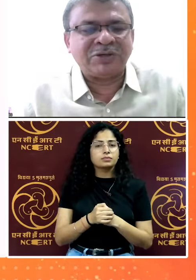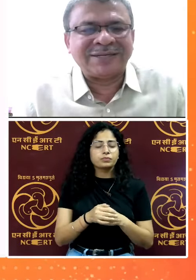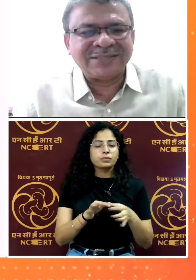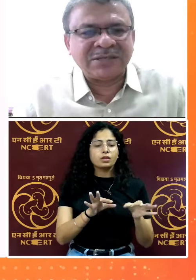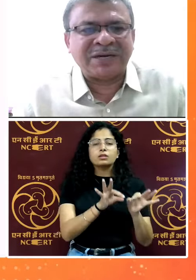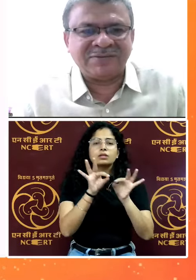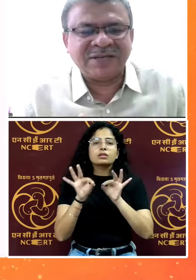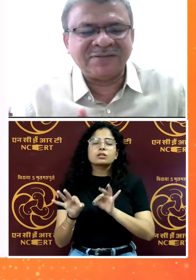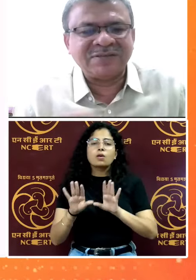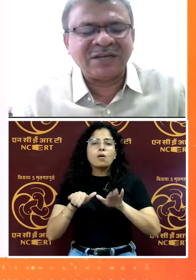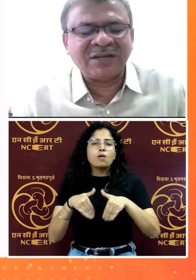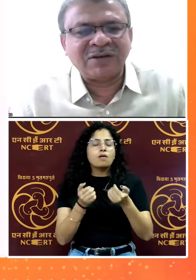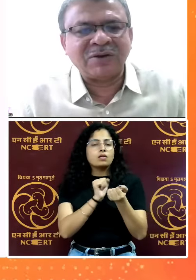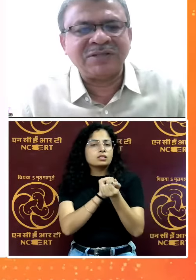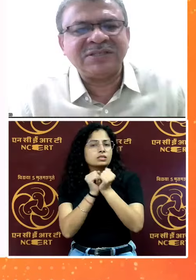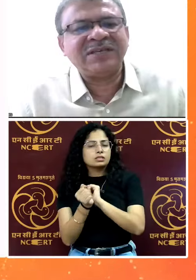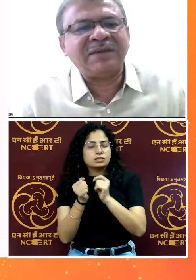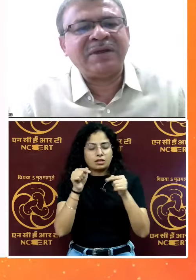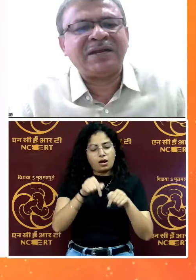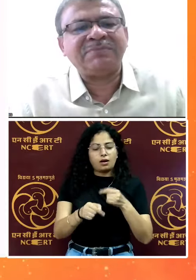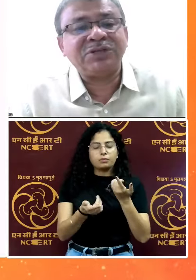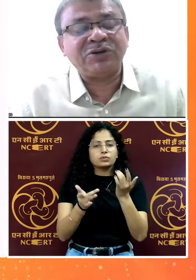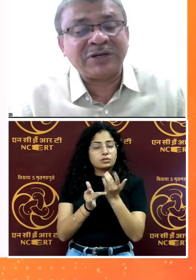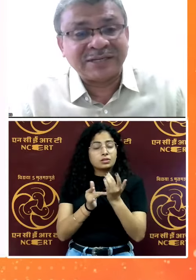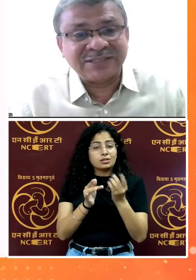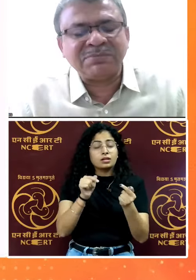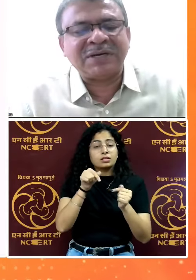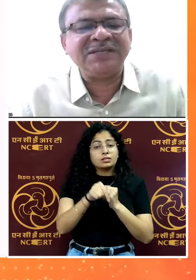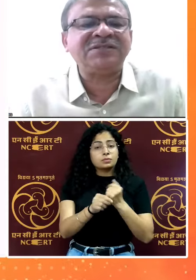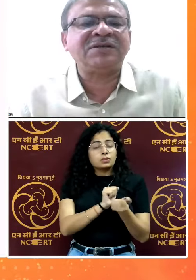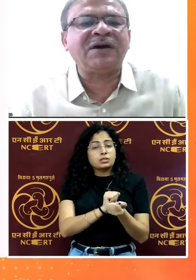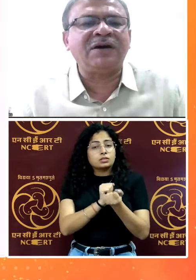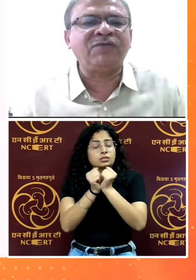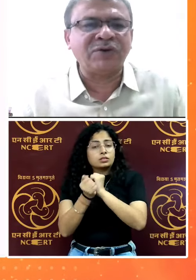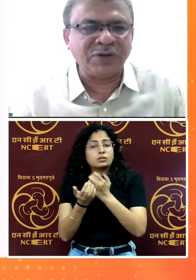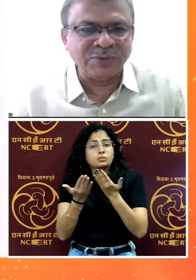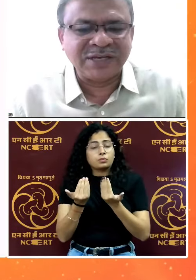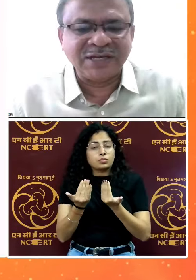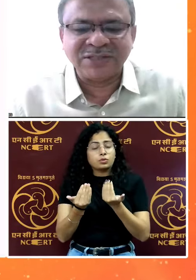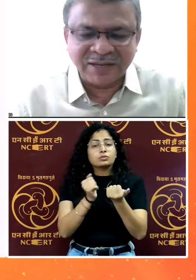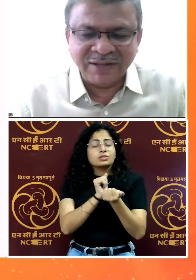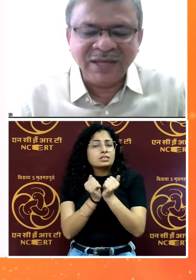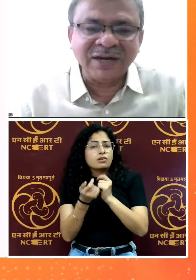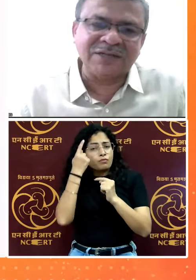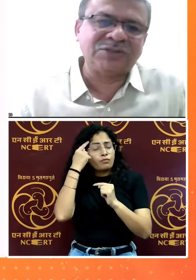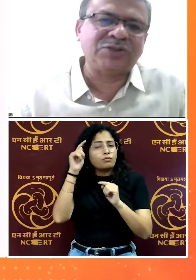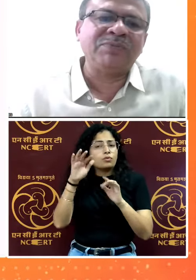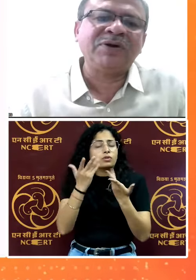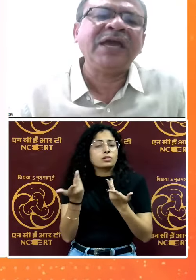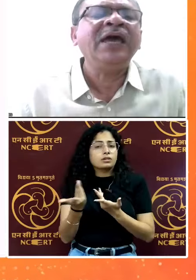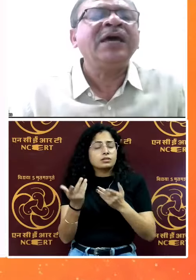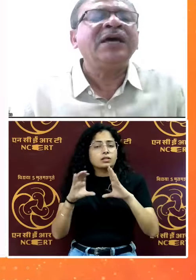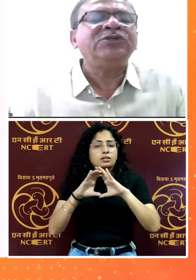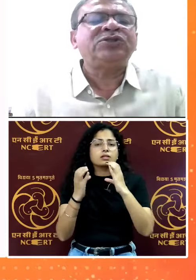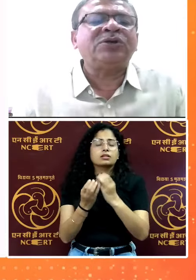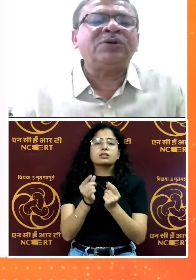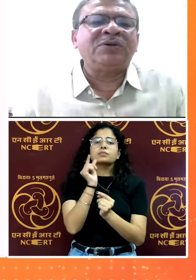adapted or customized. The existing technologies can be adapted or customized for usage in the classroom.